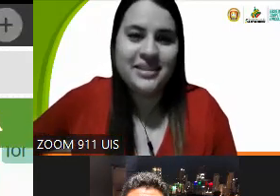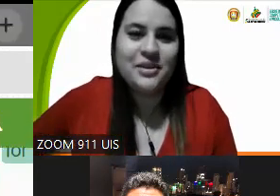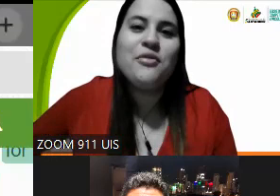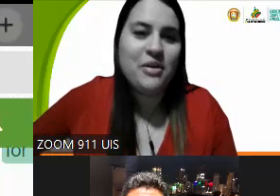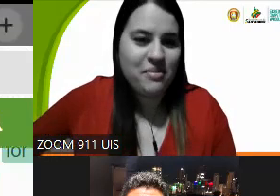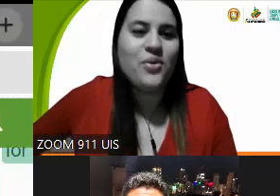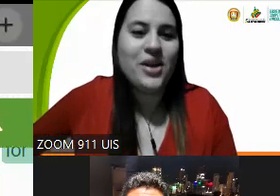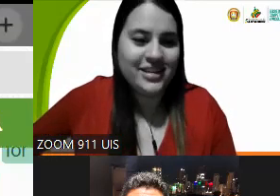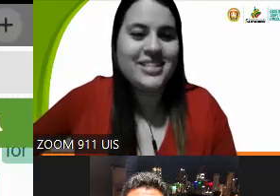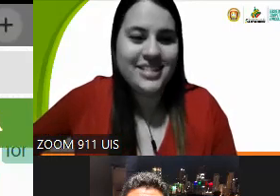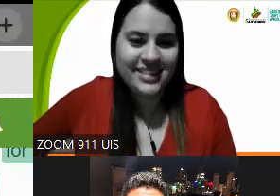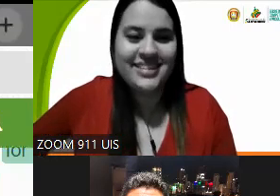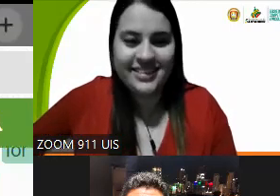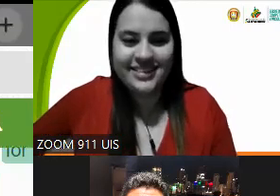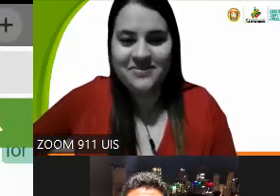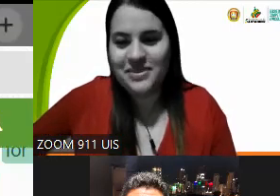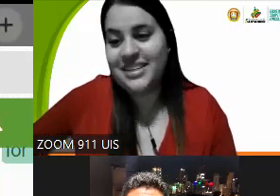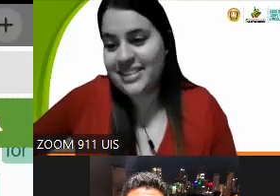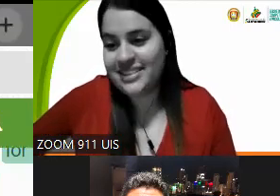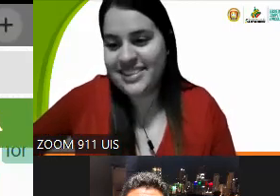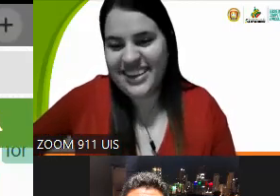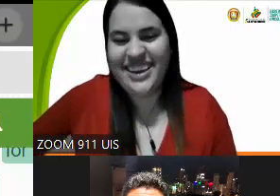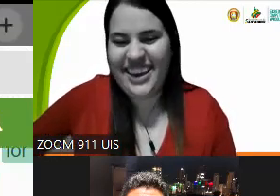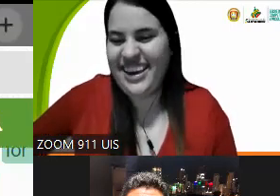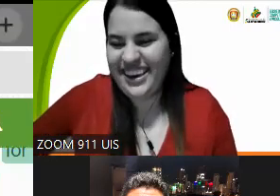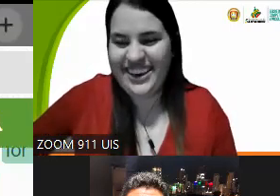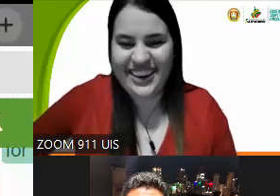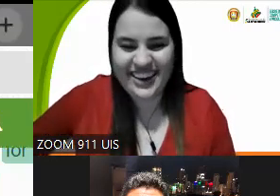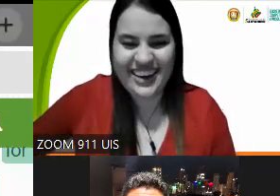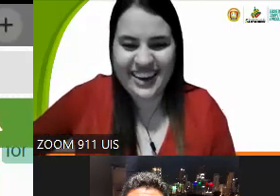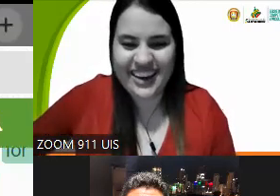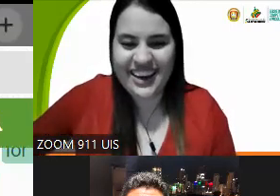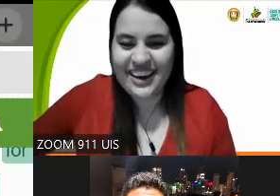but they're very important. Yeah.